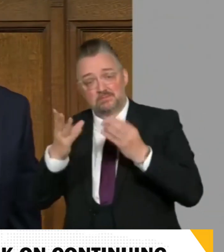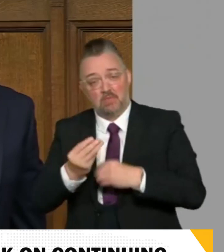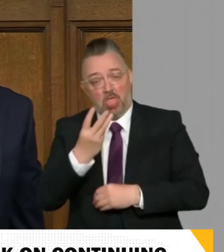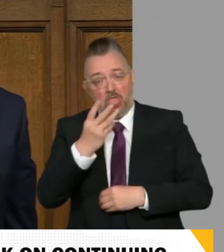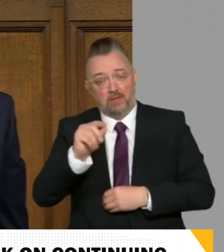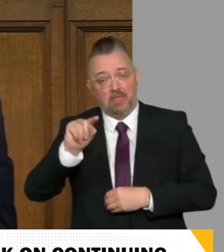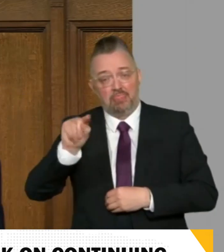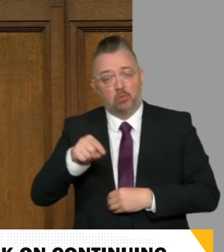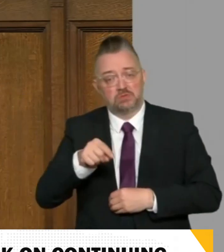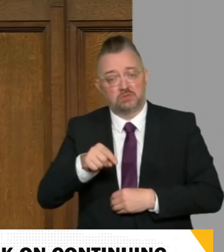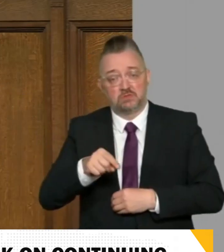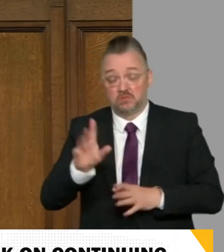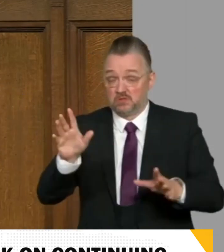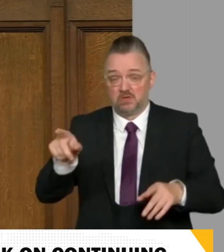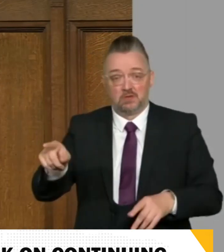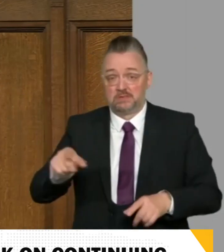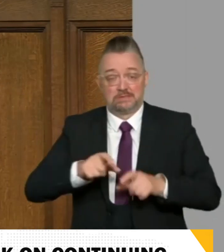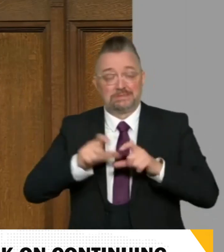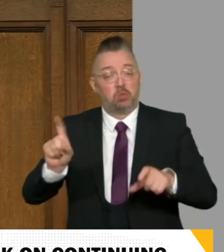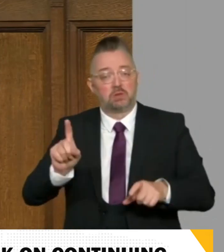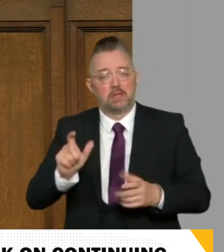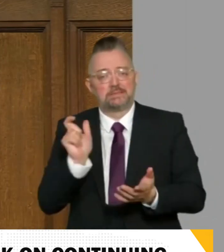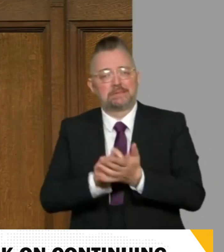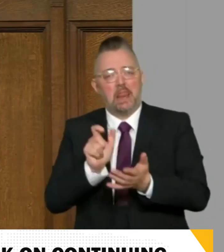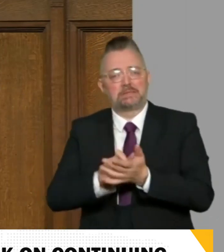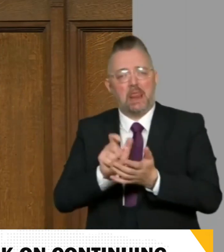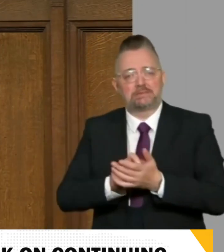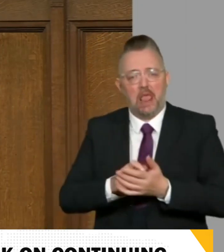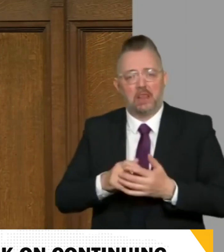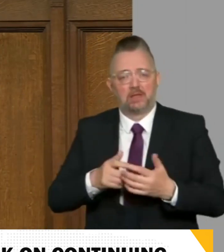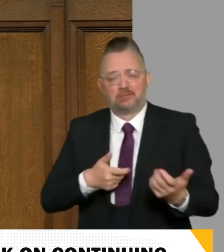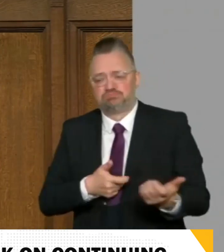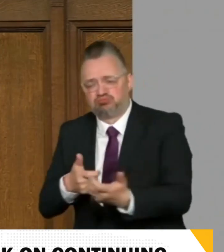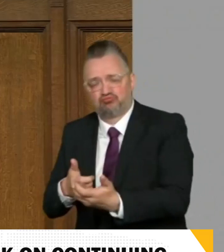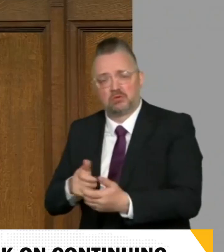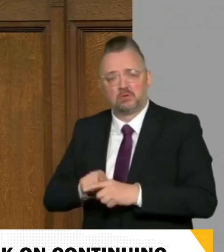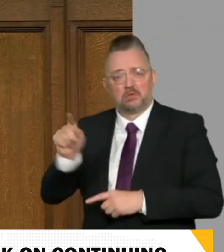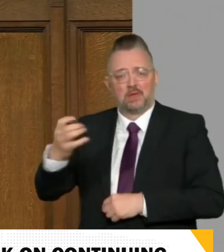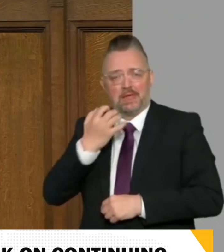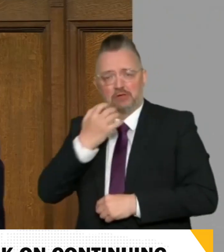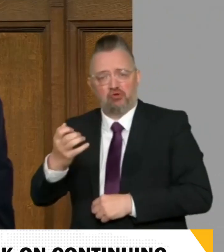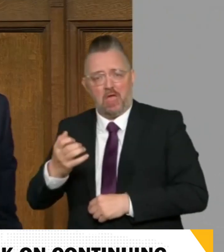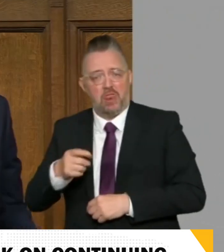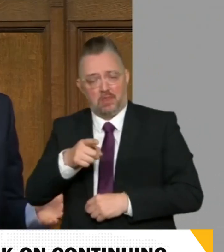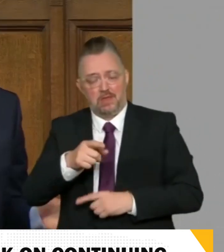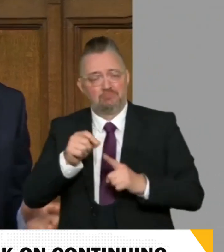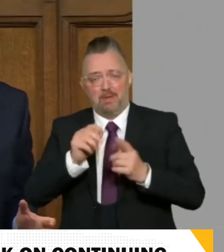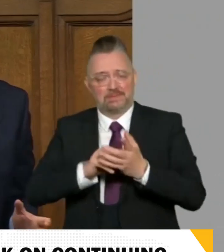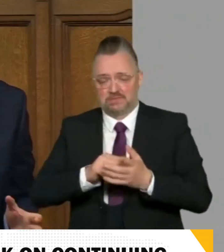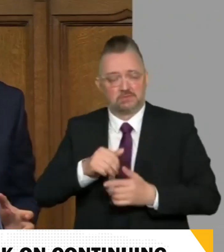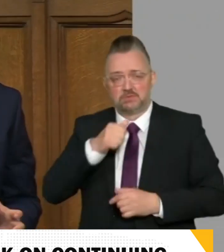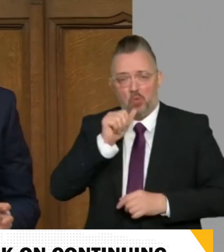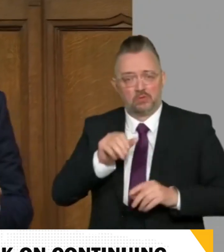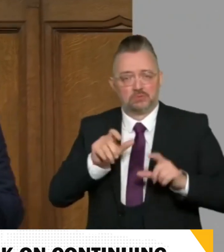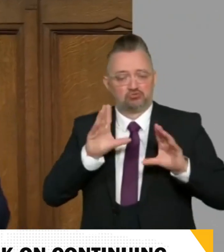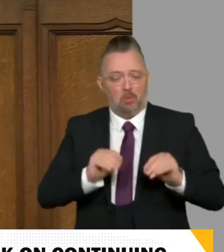of British aid workers not enough to move the Prime Minister to end arms sales? It even seems that, unlike the